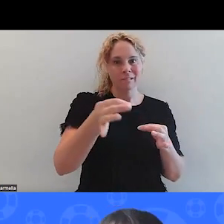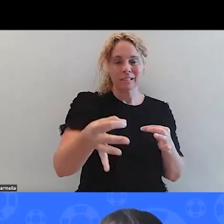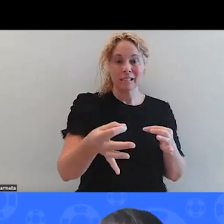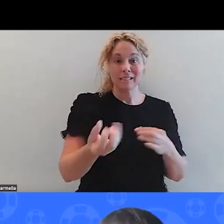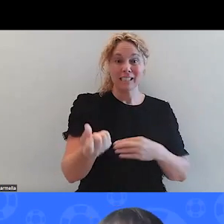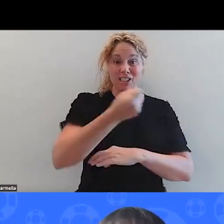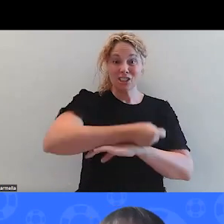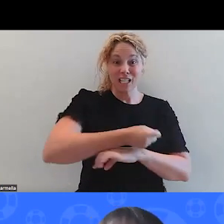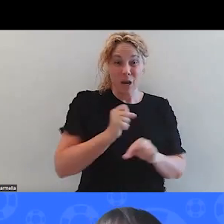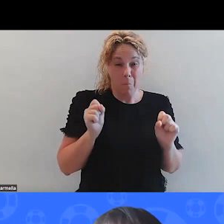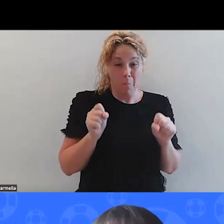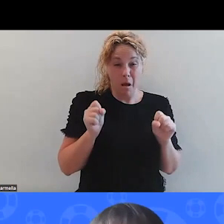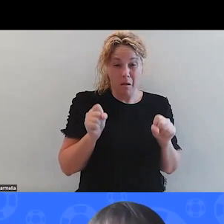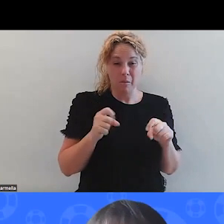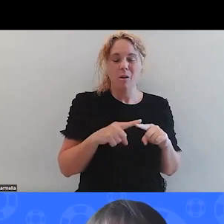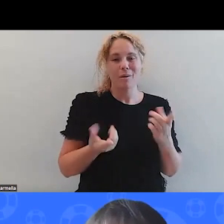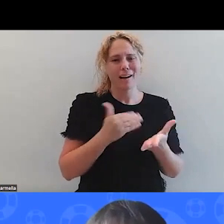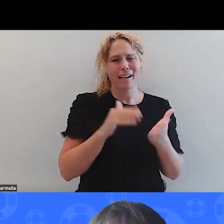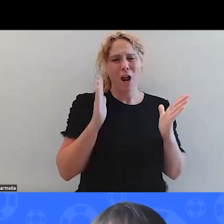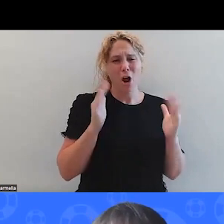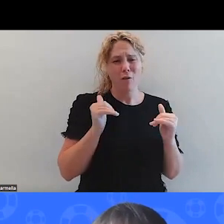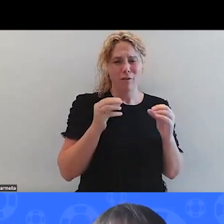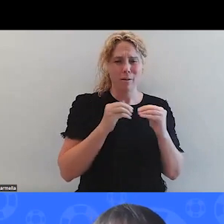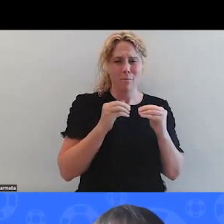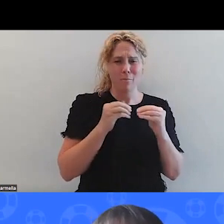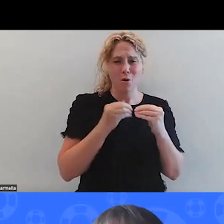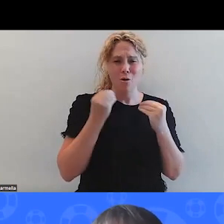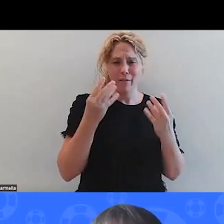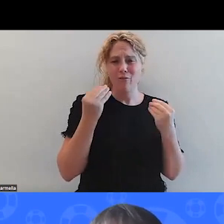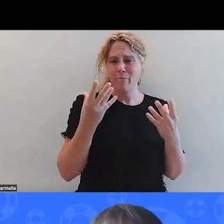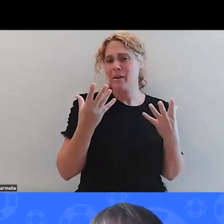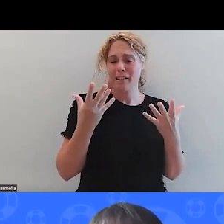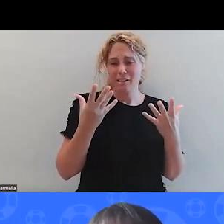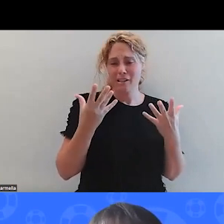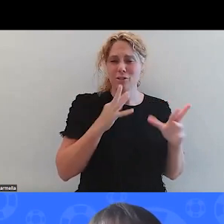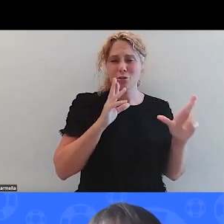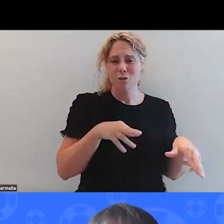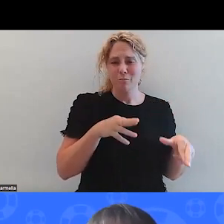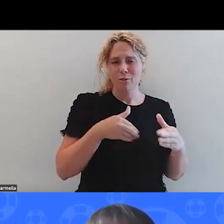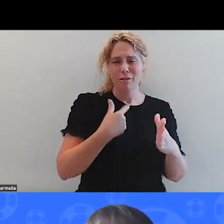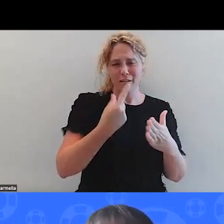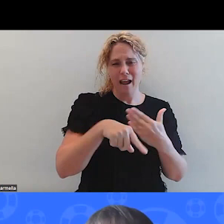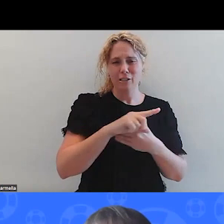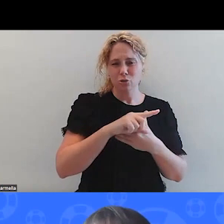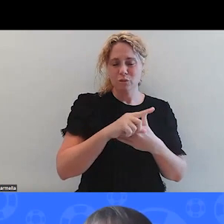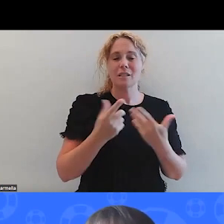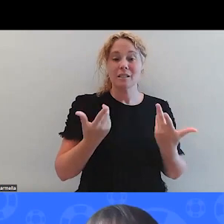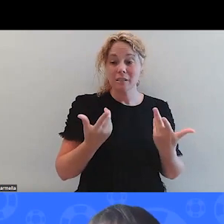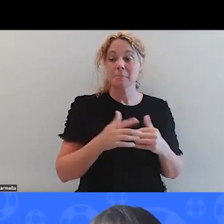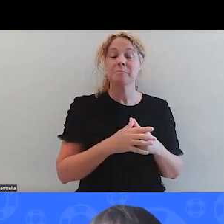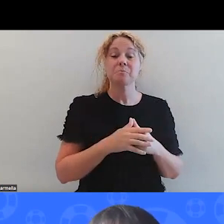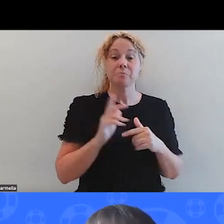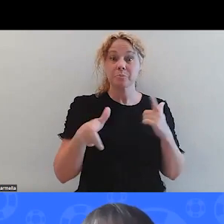is possible. But again, hopefully we'll have a little more information to report back next week. In terms of the